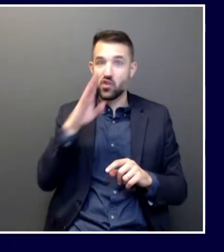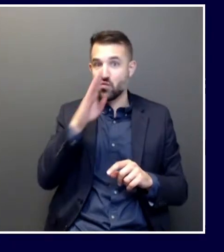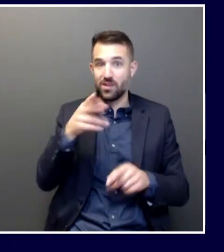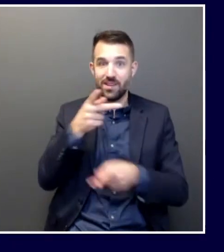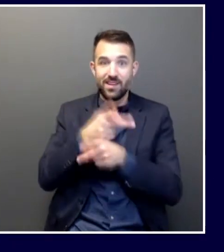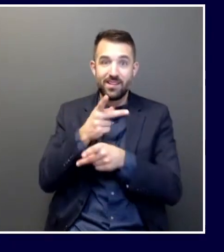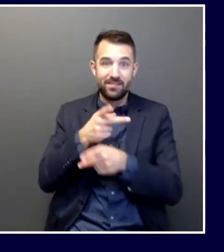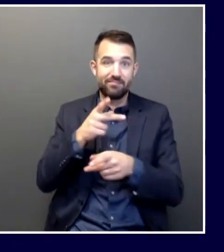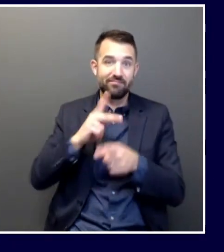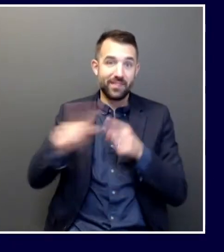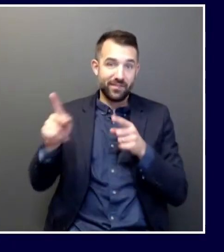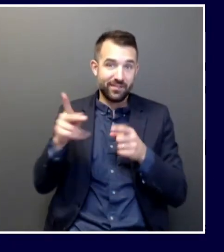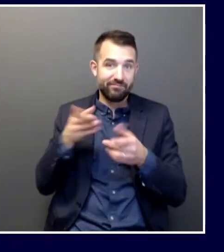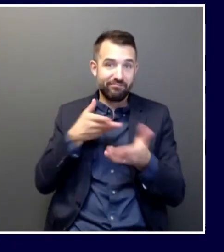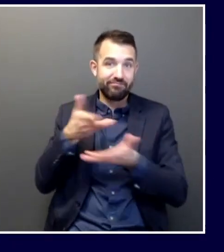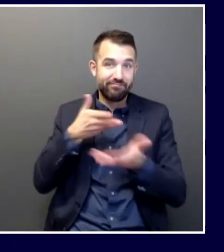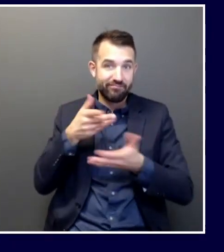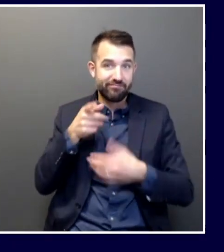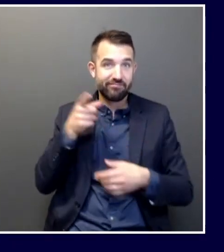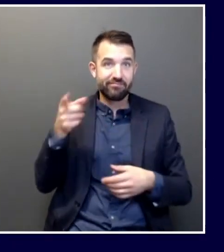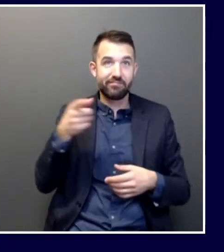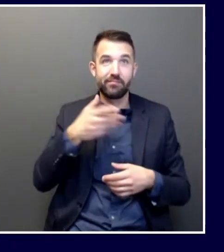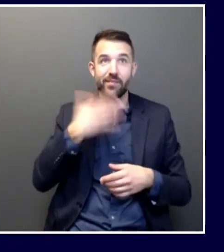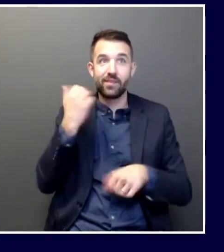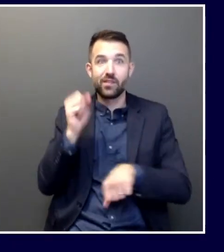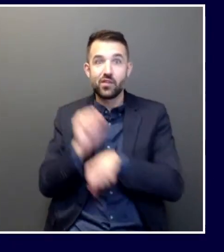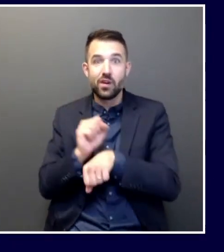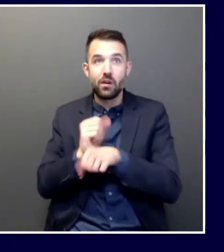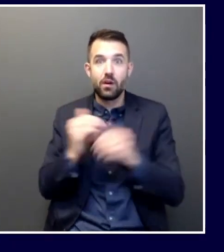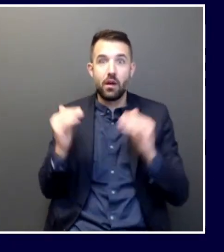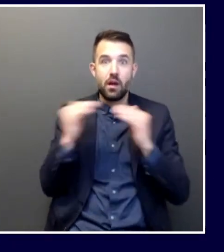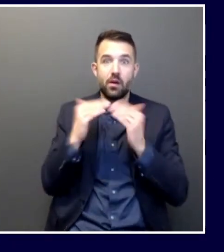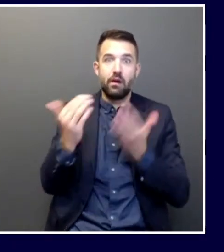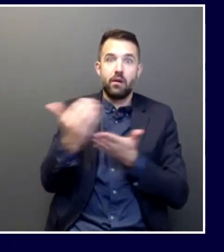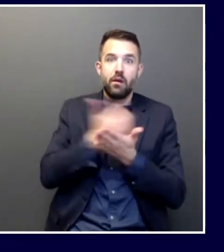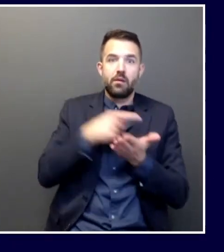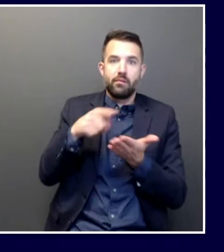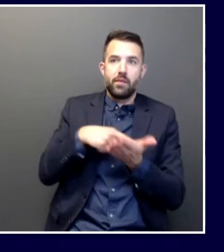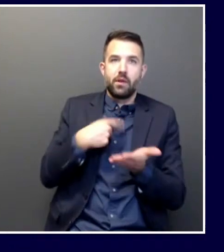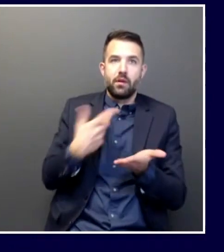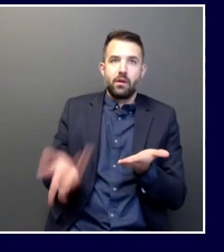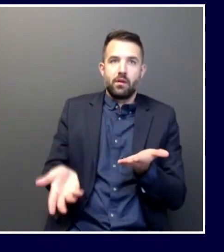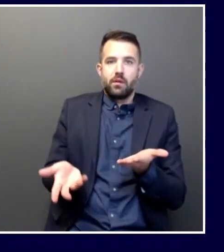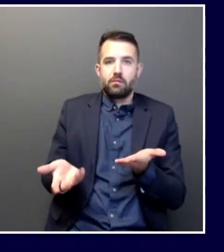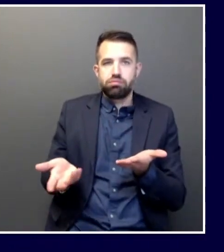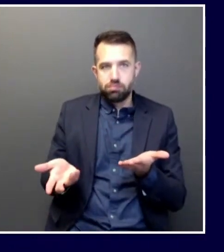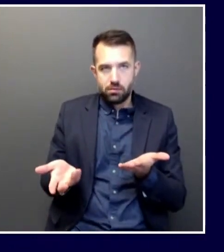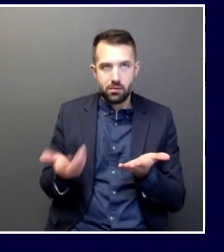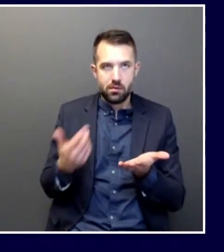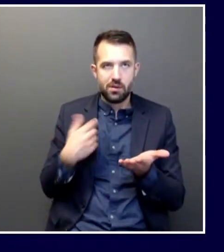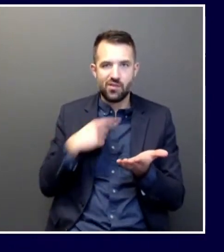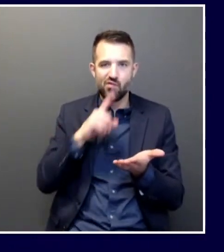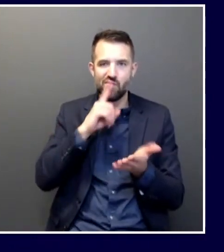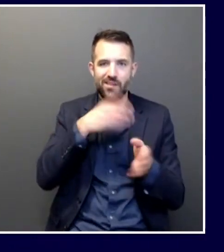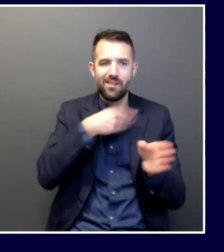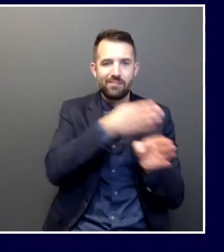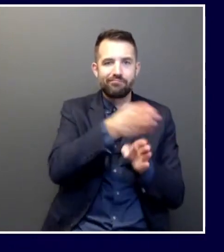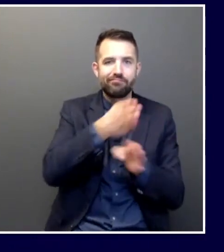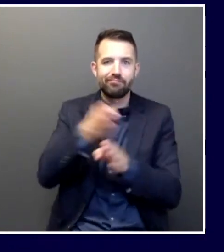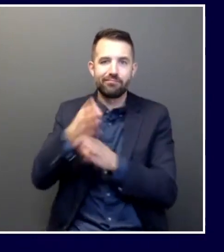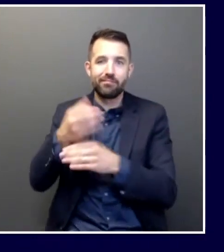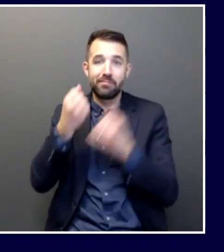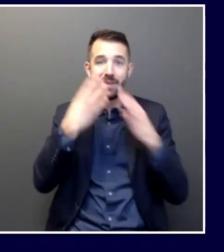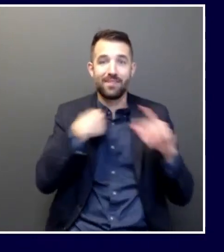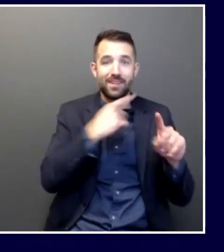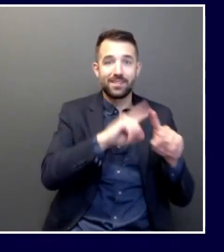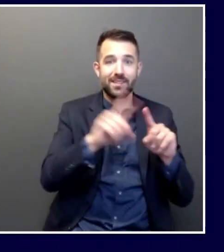for their job and earn equal pay. So we just continue to look at each of these pockets of workforce and try to see what is the solution. And again, sometimes